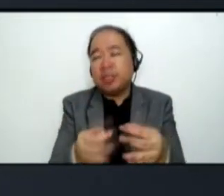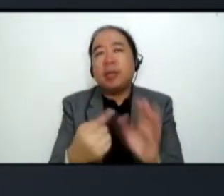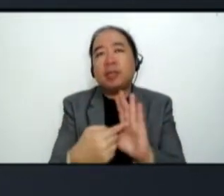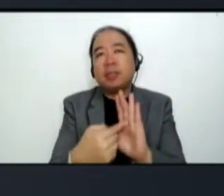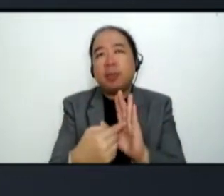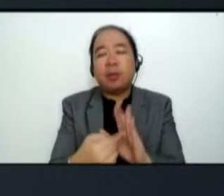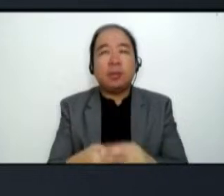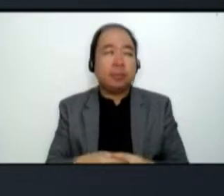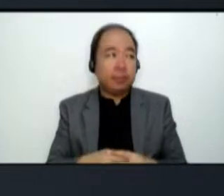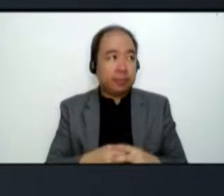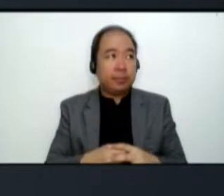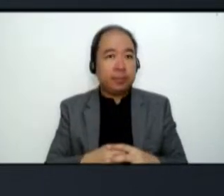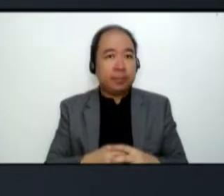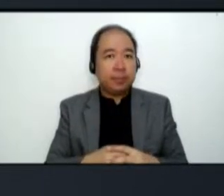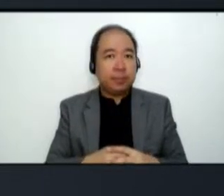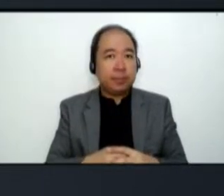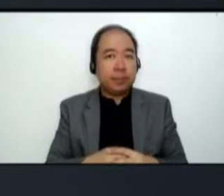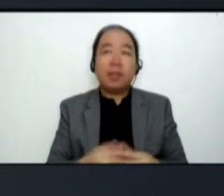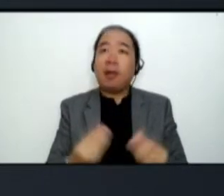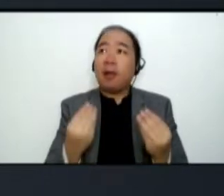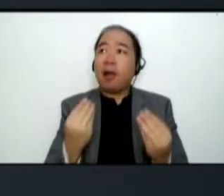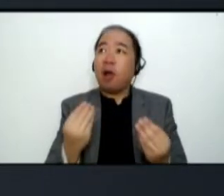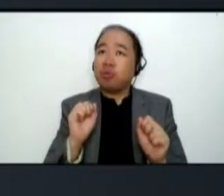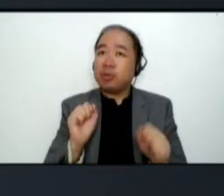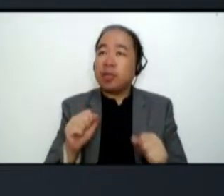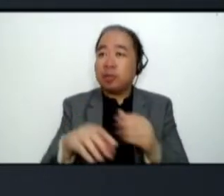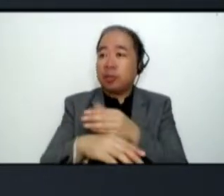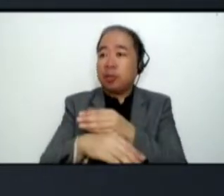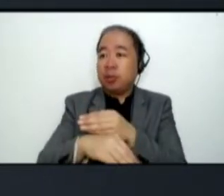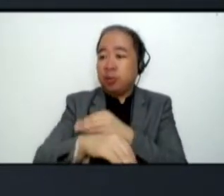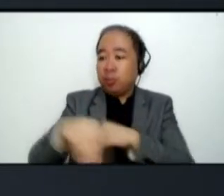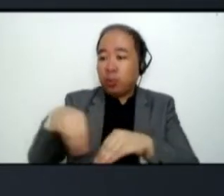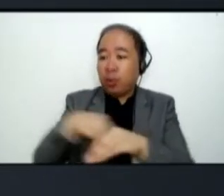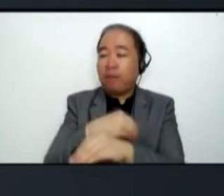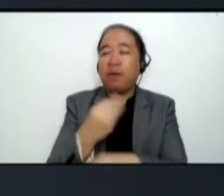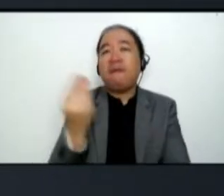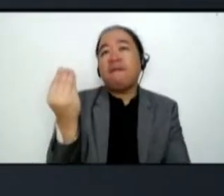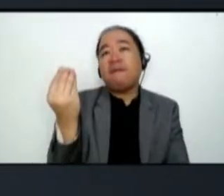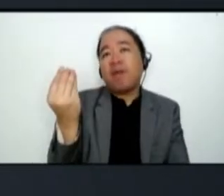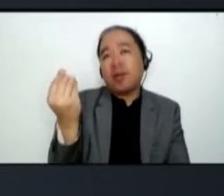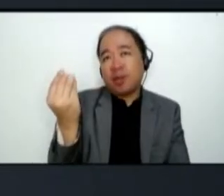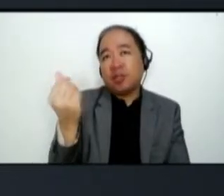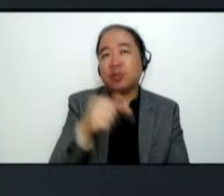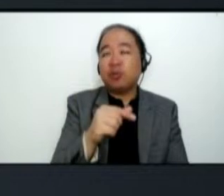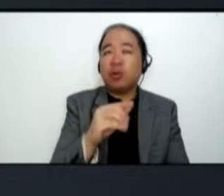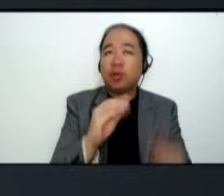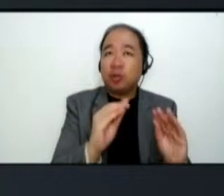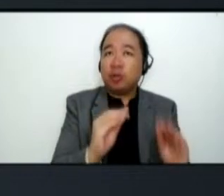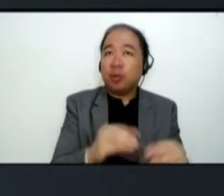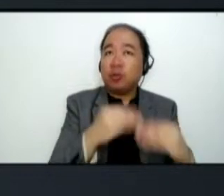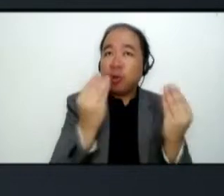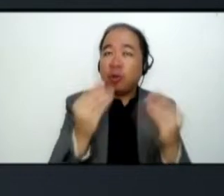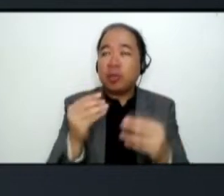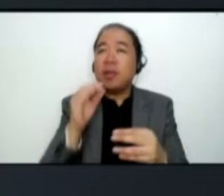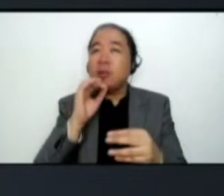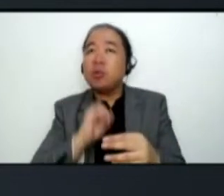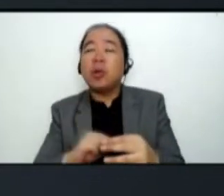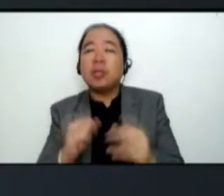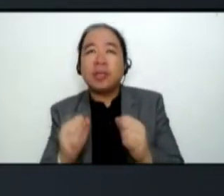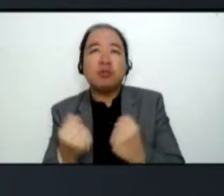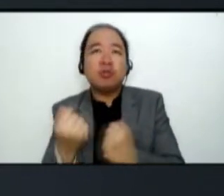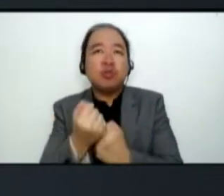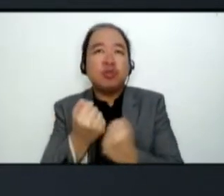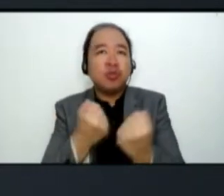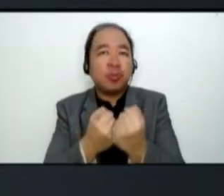make some financial incentives for multi-generations to mutually support with each other, how